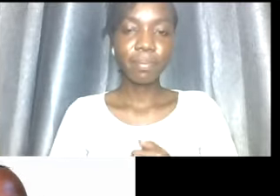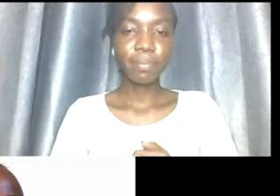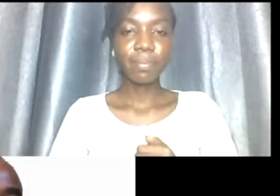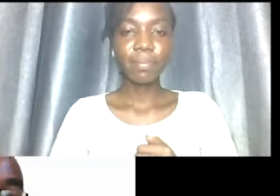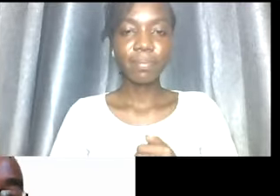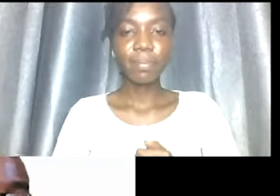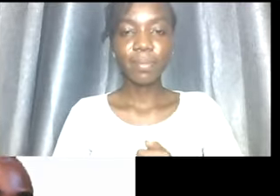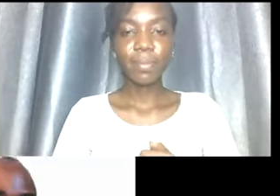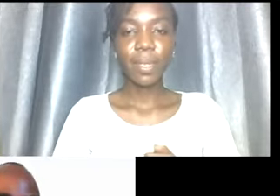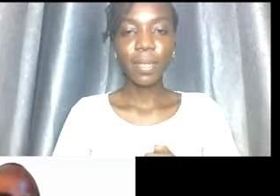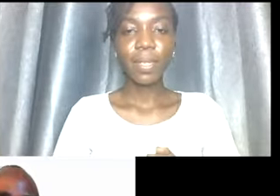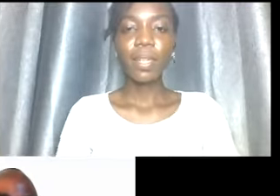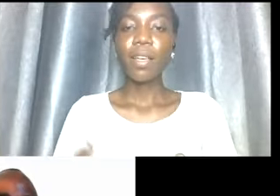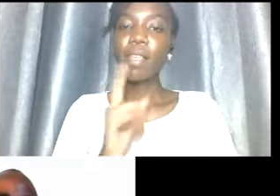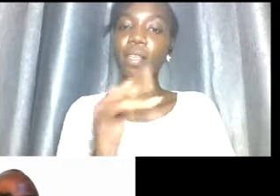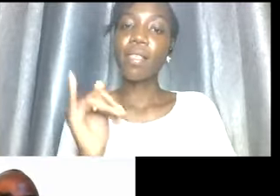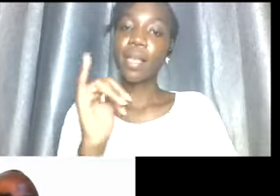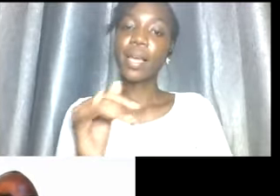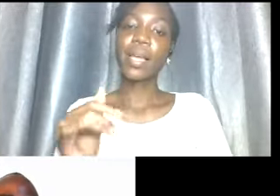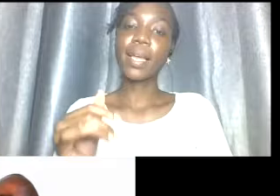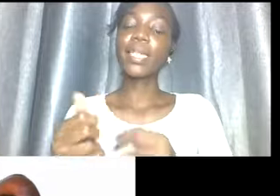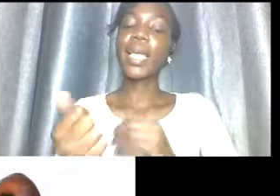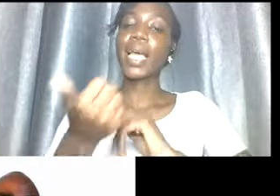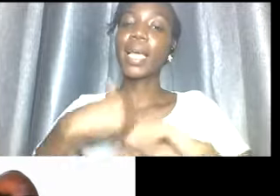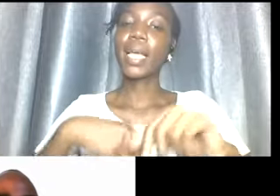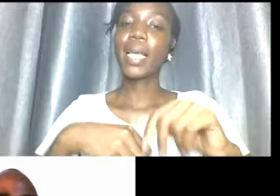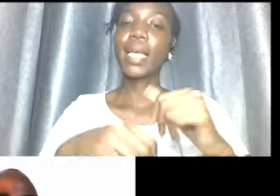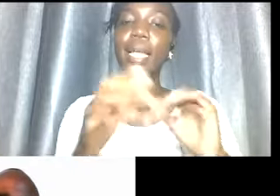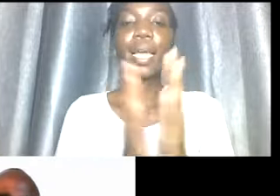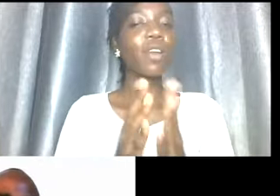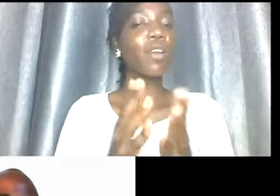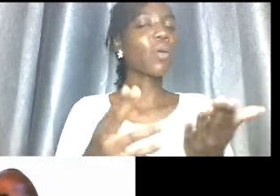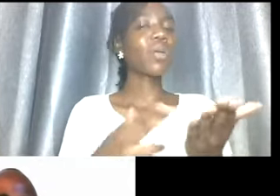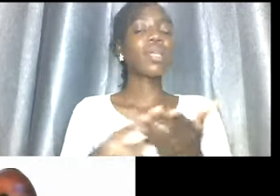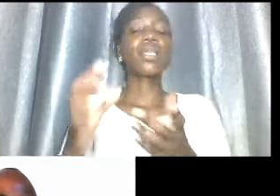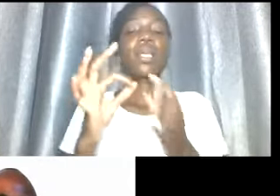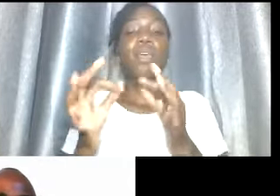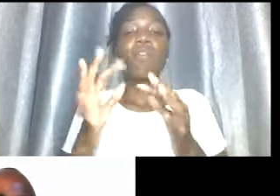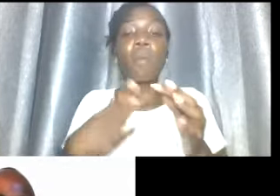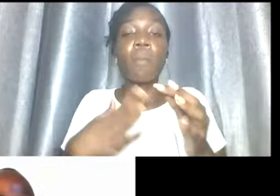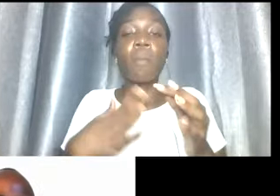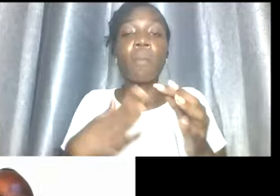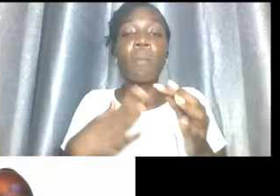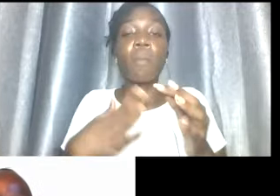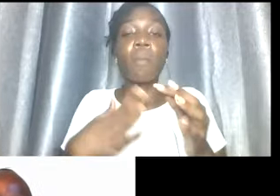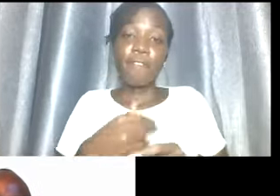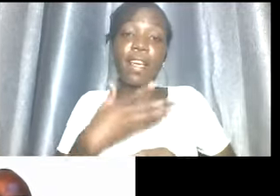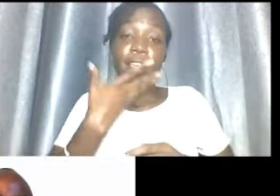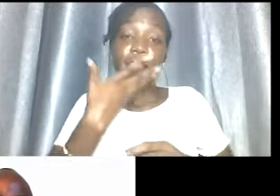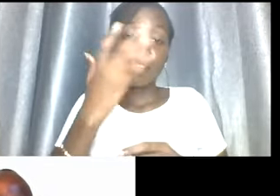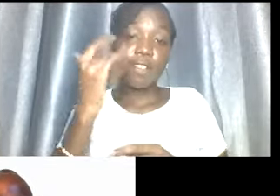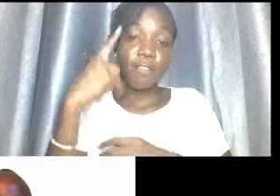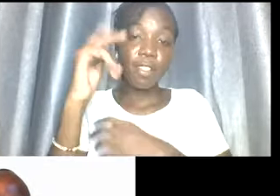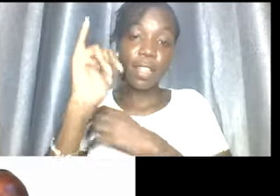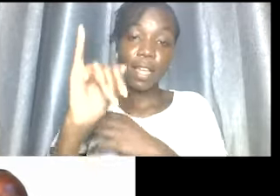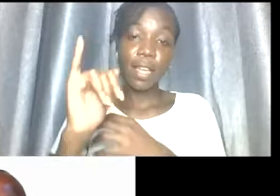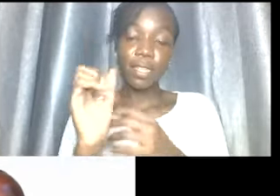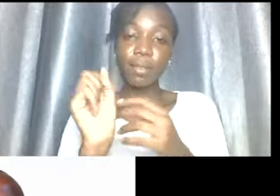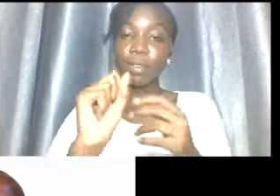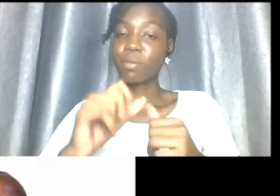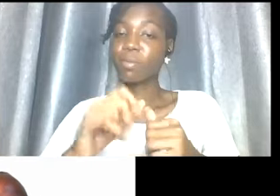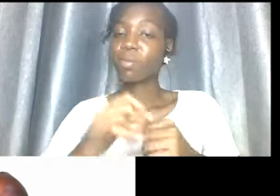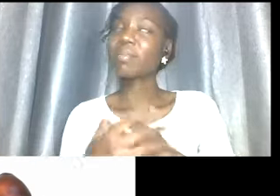is a juggling act. And to be honest with you, if I had the answer to that, I would be like Elon